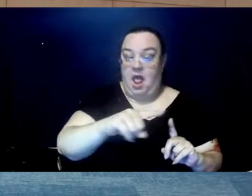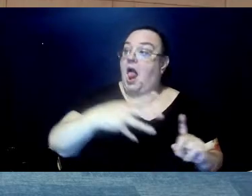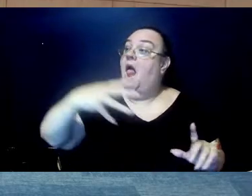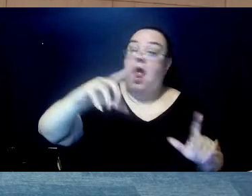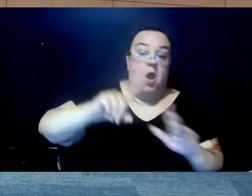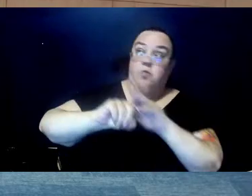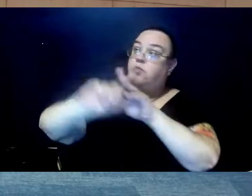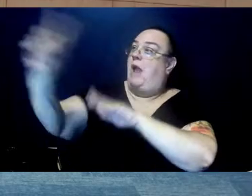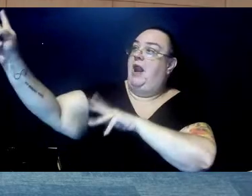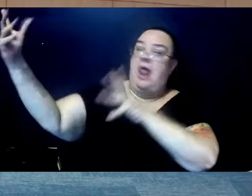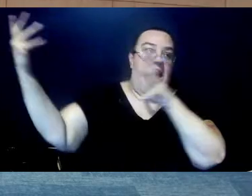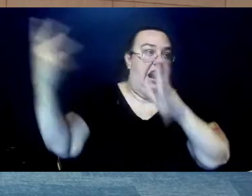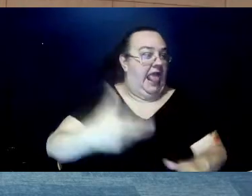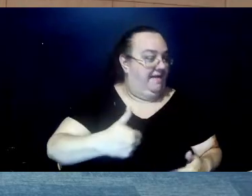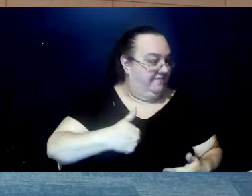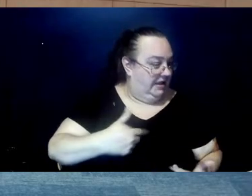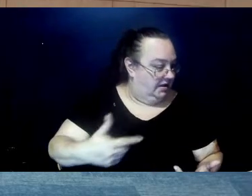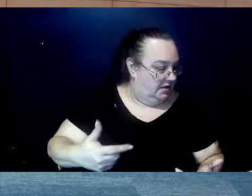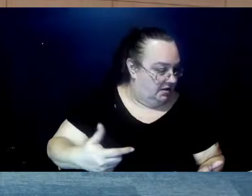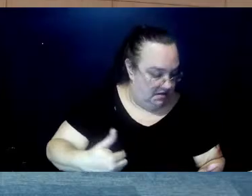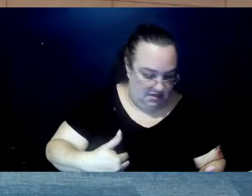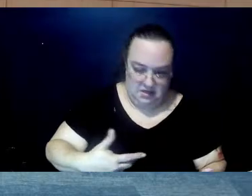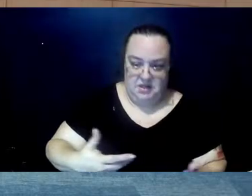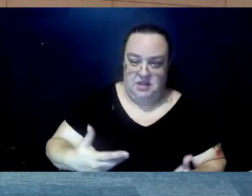behind. Didn't allow me to go out and play. So,